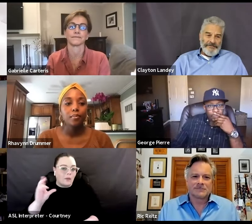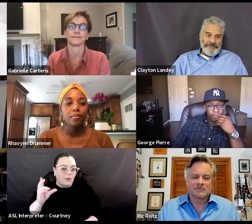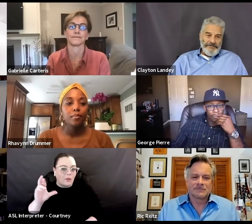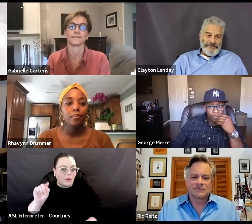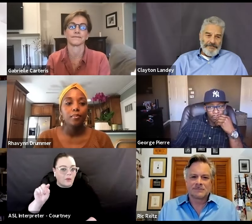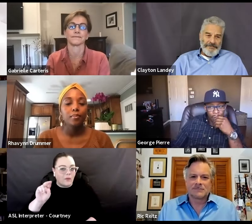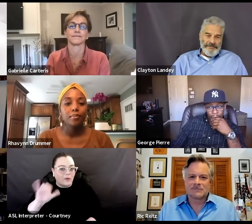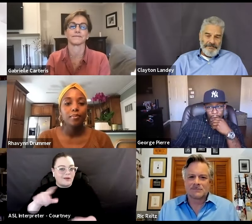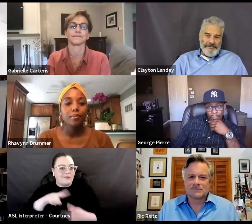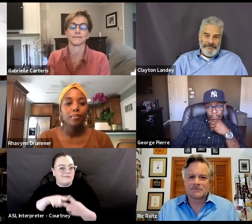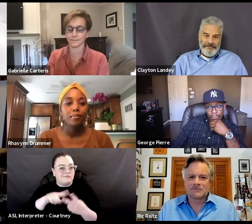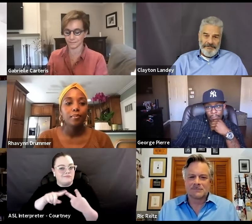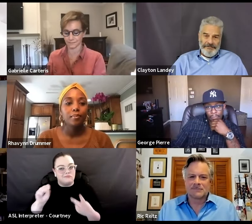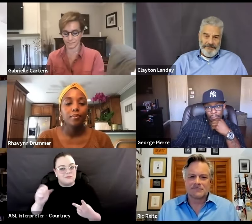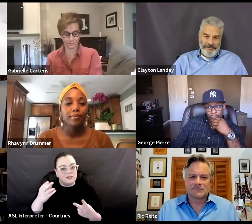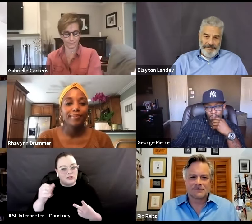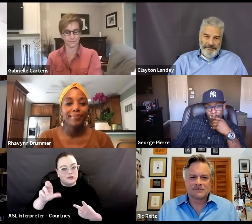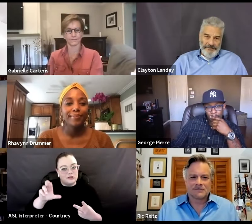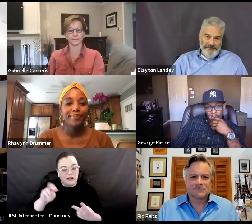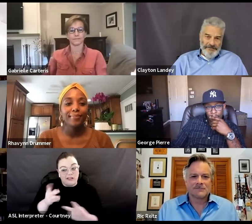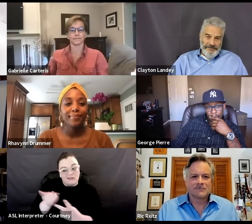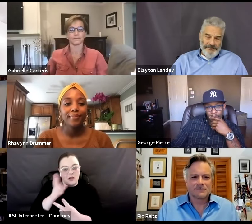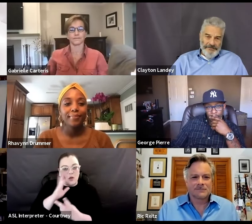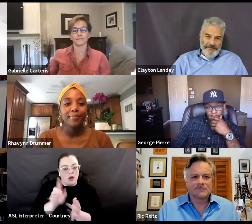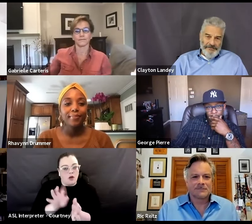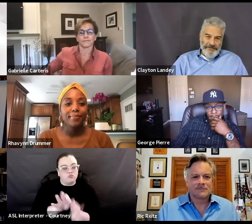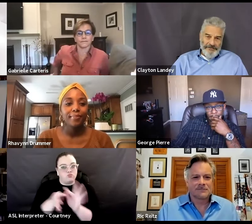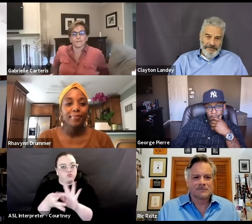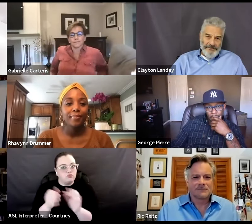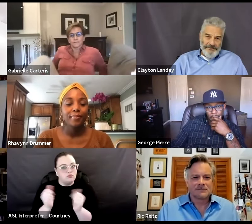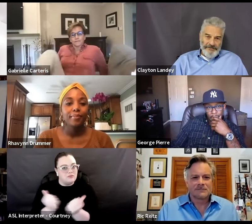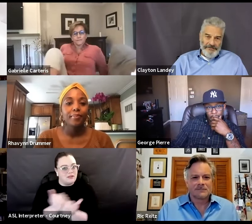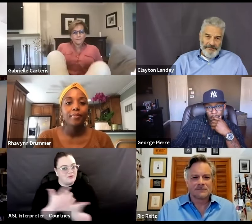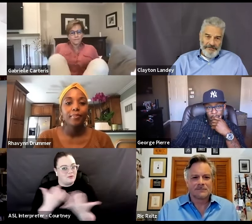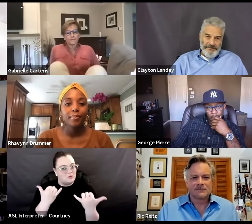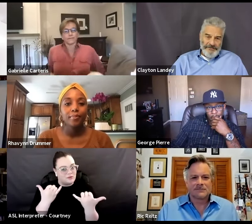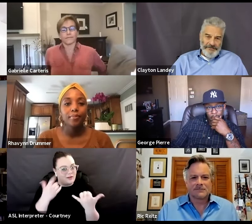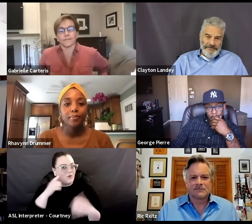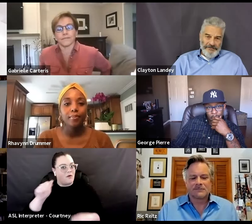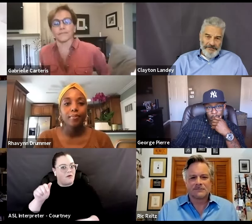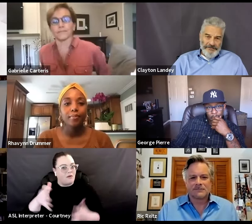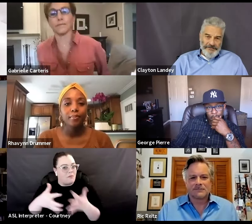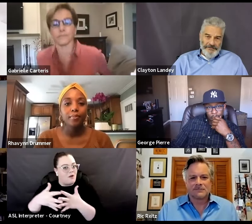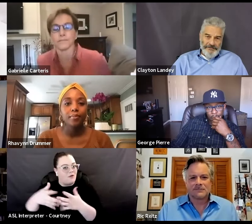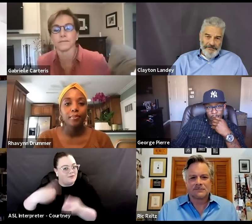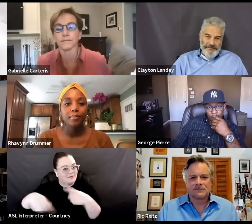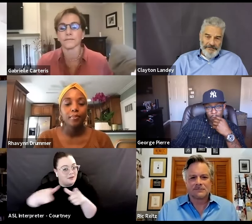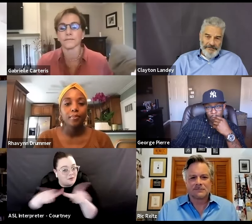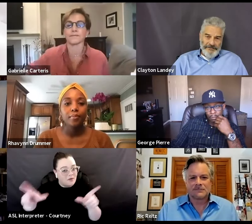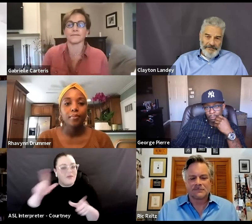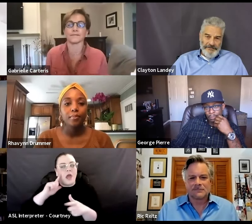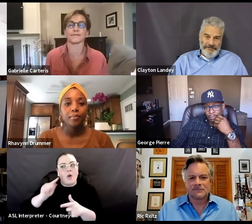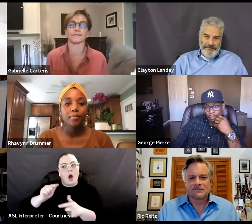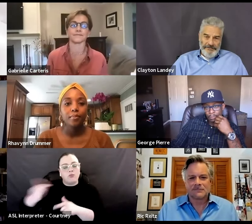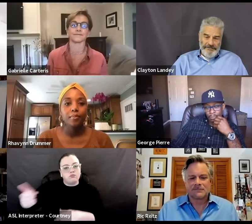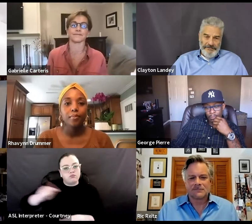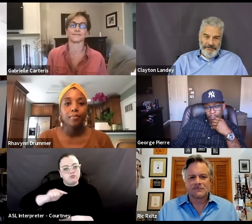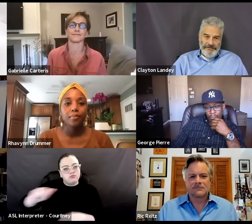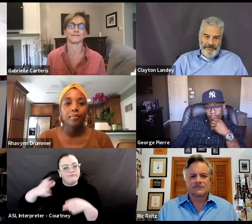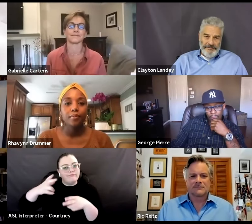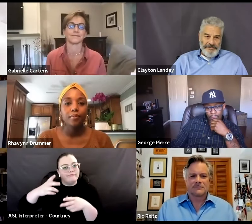Pierre-Louis. Our interpreters will be translating today's program into American Sign Language. They'll be switching off periodically throughout